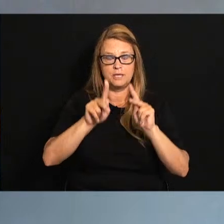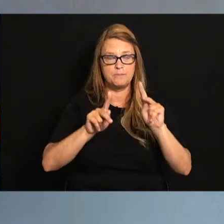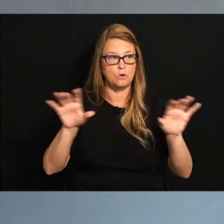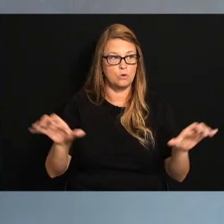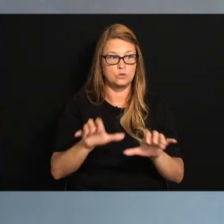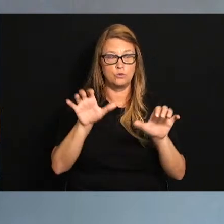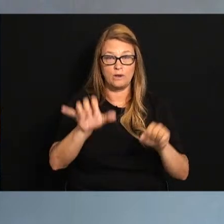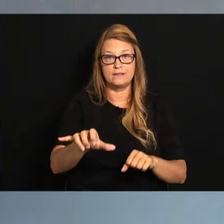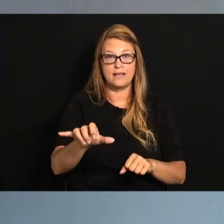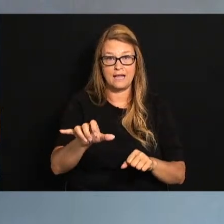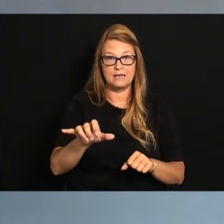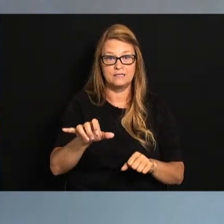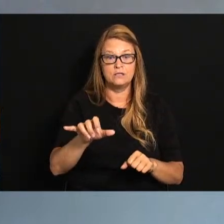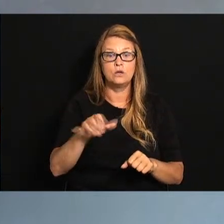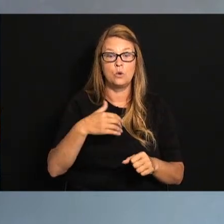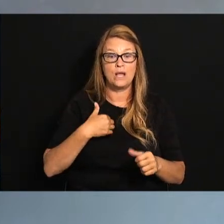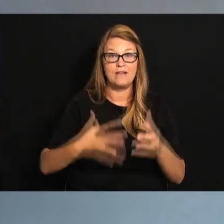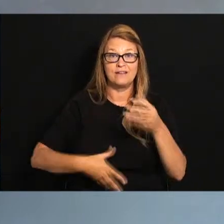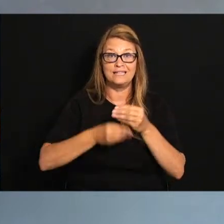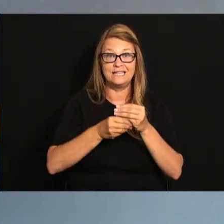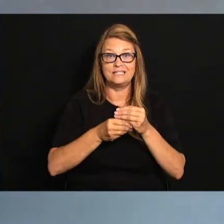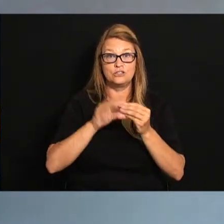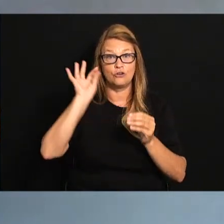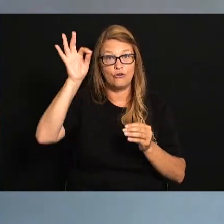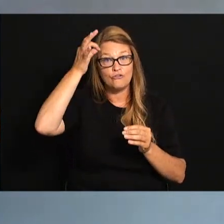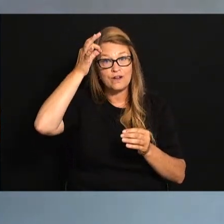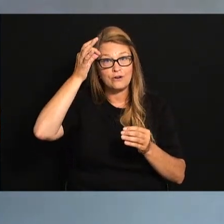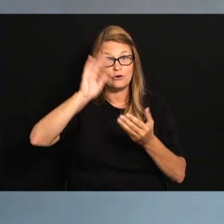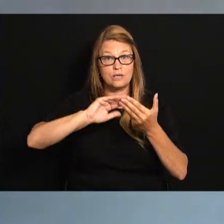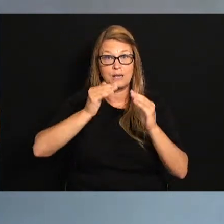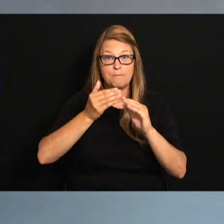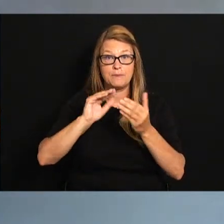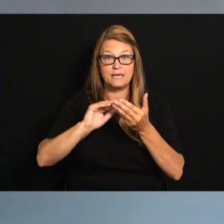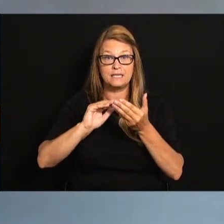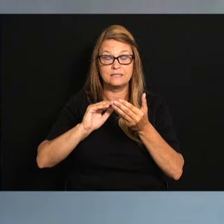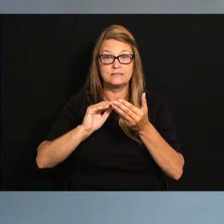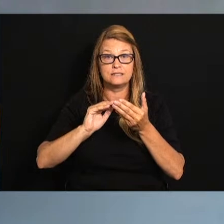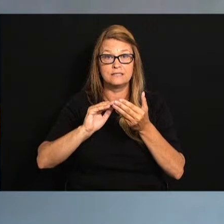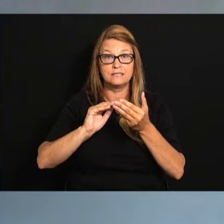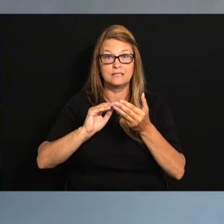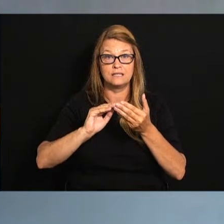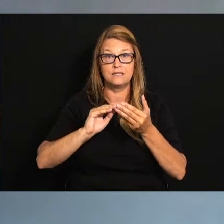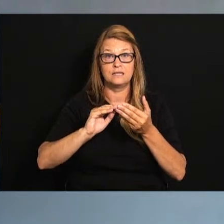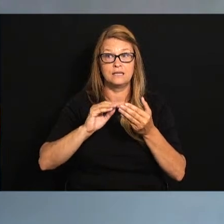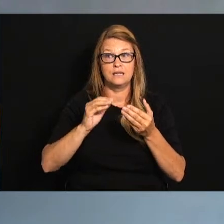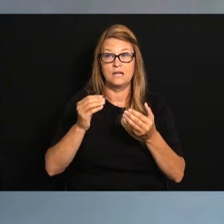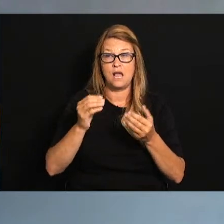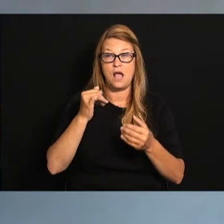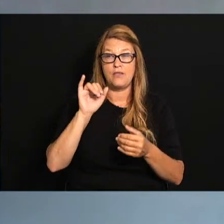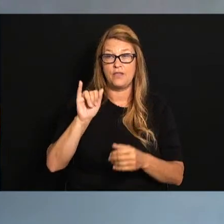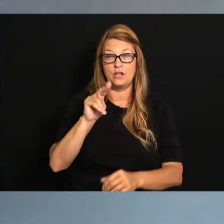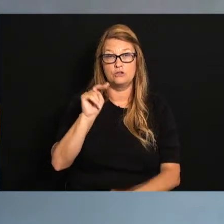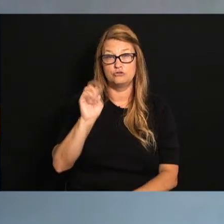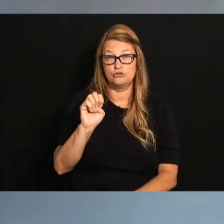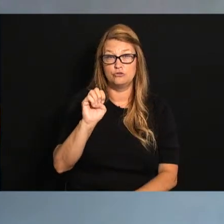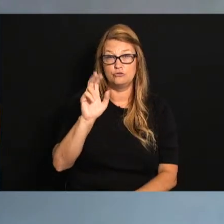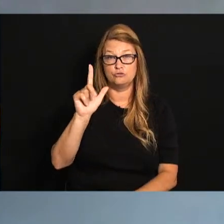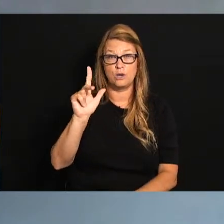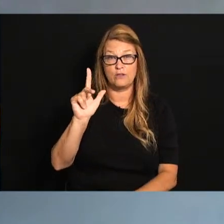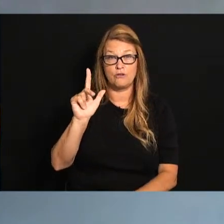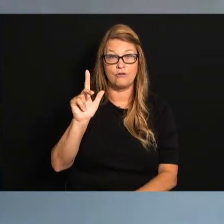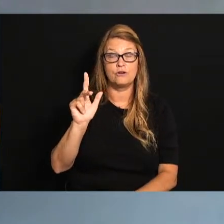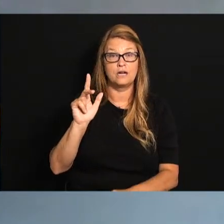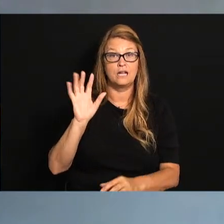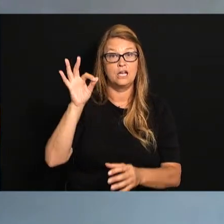efforts. There are additional federal committees meeting coming up here, I believe the 23rd of June,